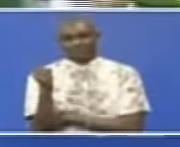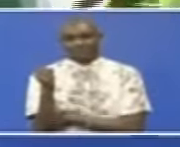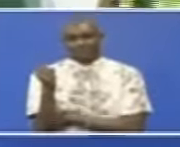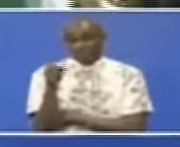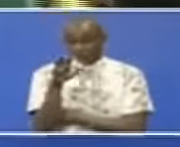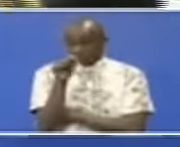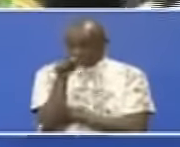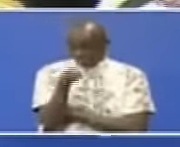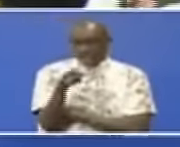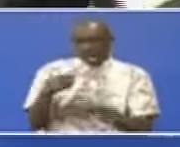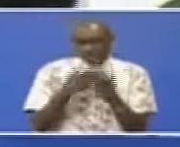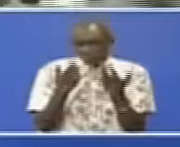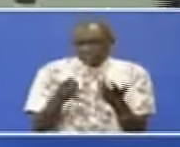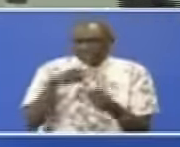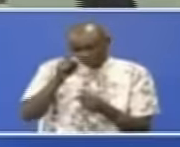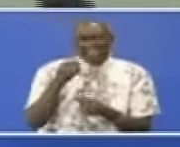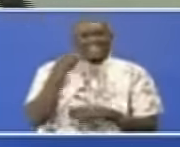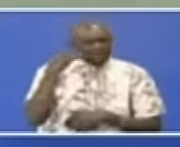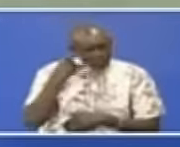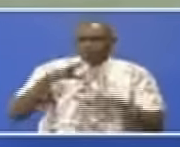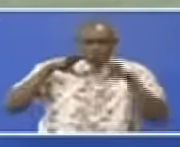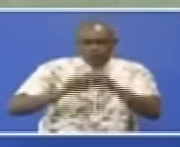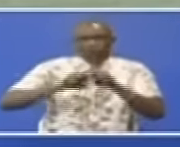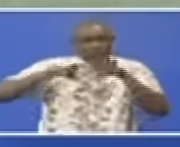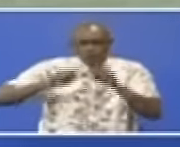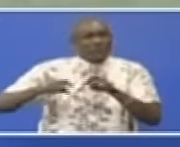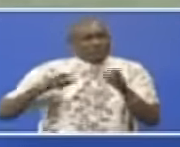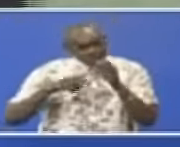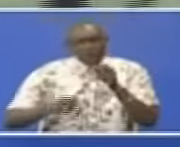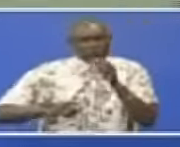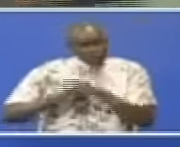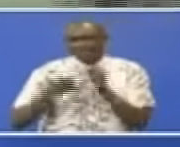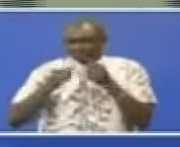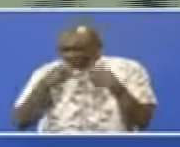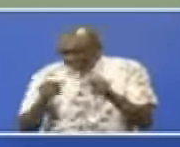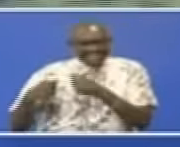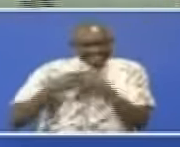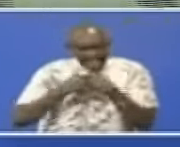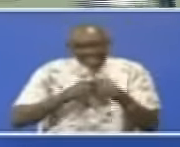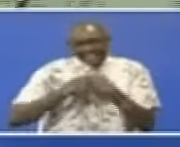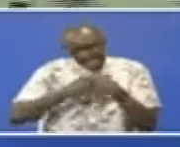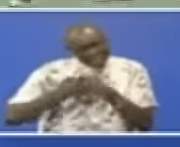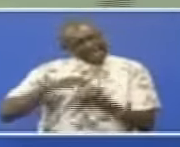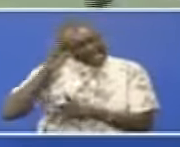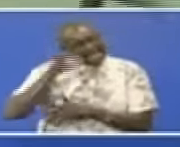Then it seemed like a one-sided affair as Wanyore dominated the match and increased their tally to 19 points to 5.